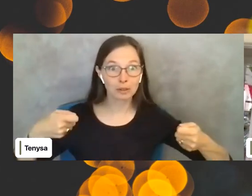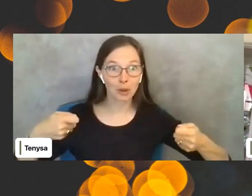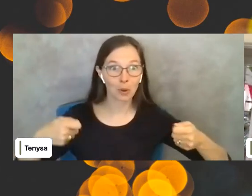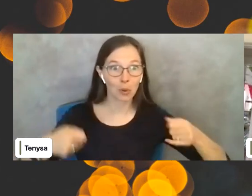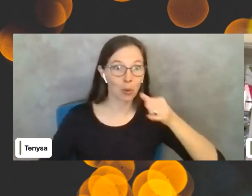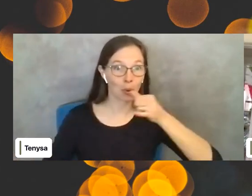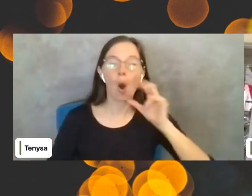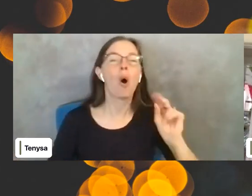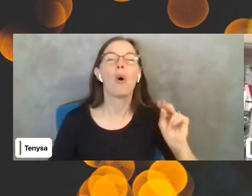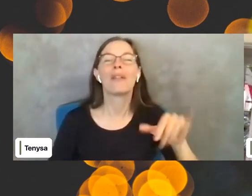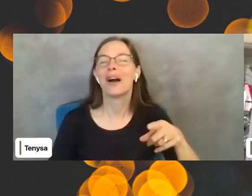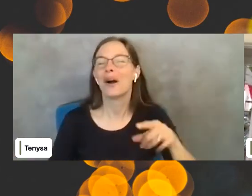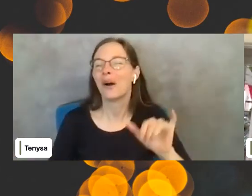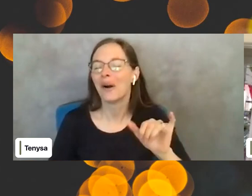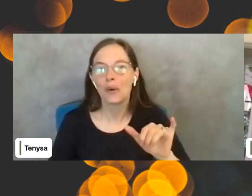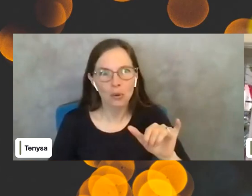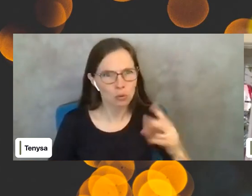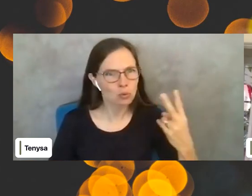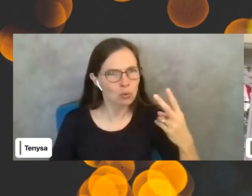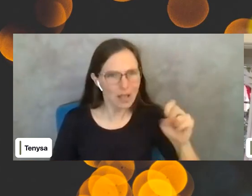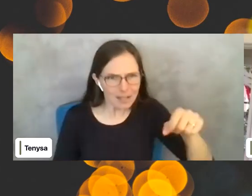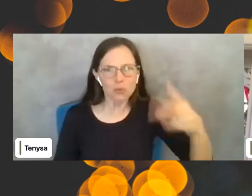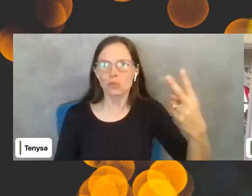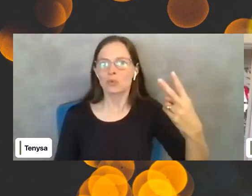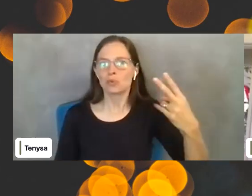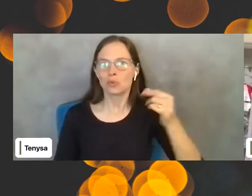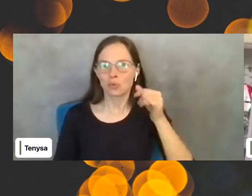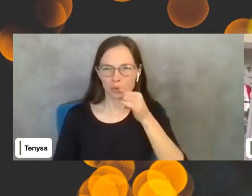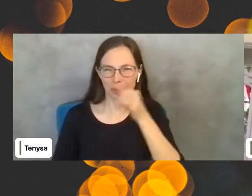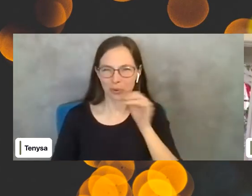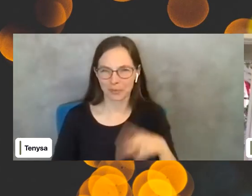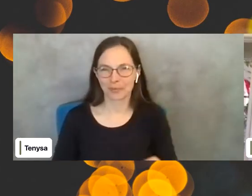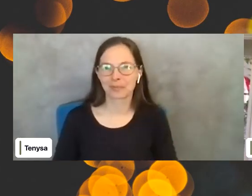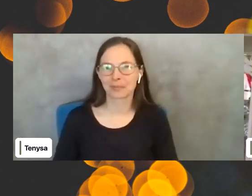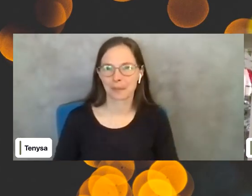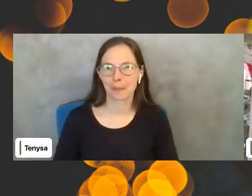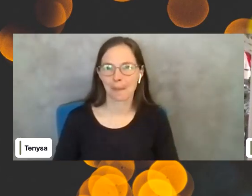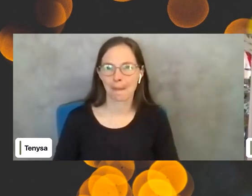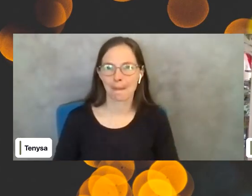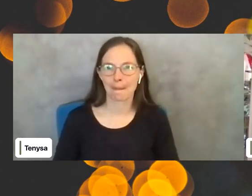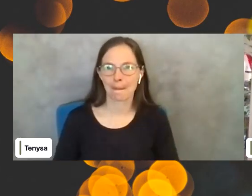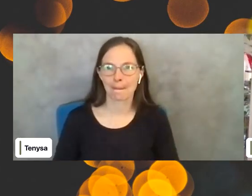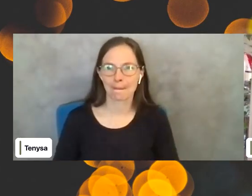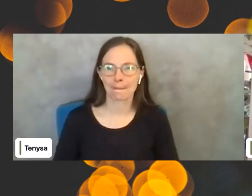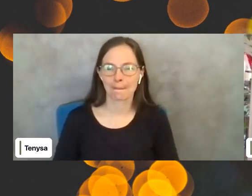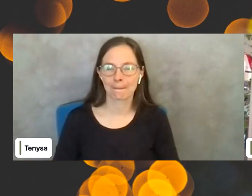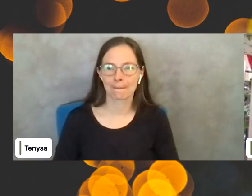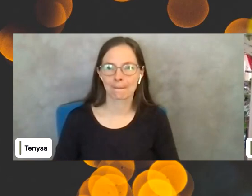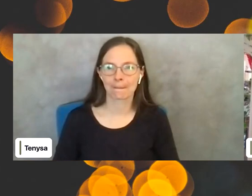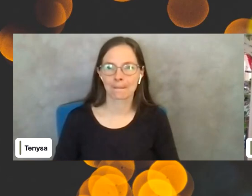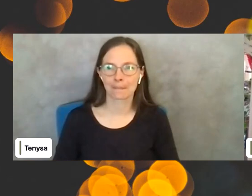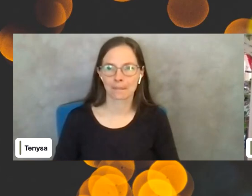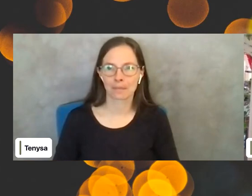wait, no, that's oh no, that is two swords. Amazing. Okay, lovely. Let me go ahead and put you